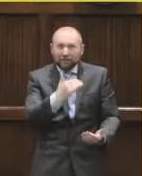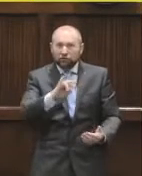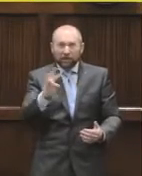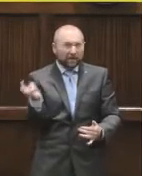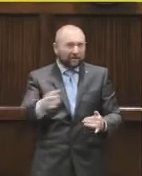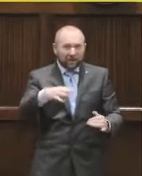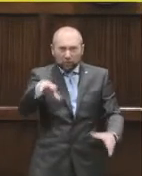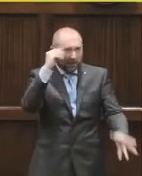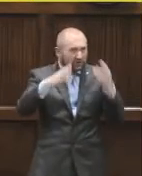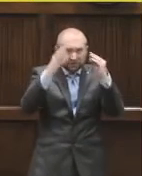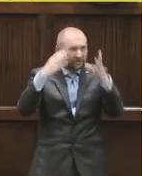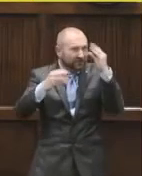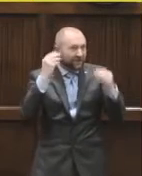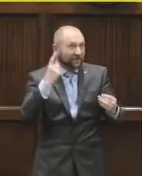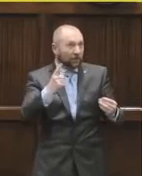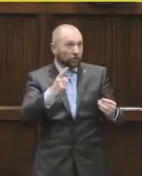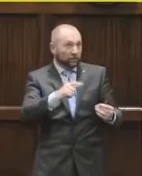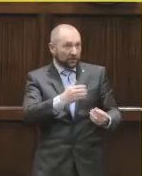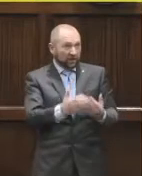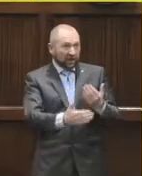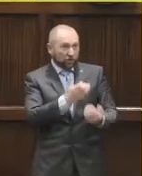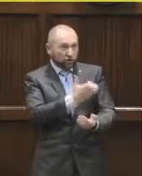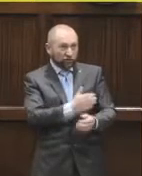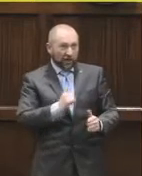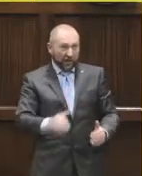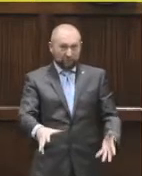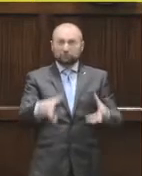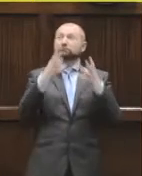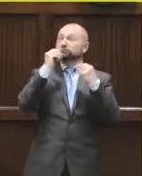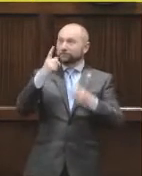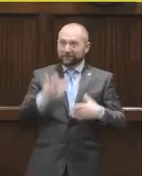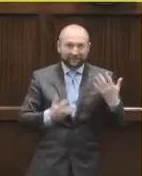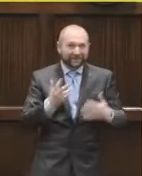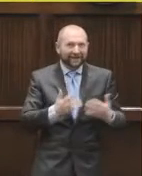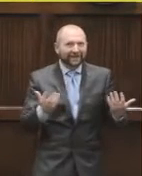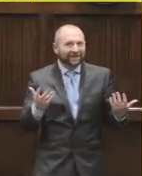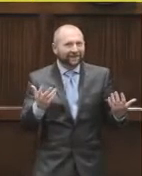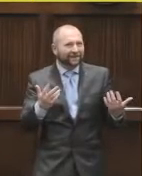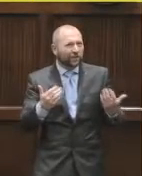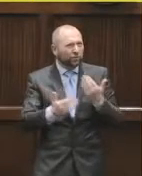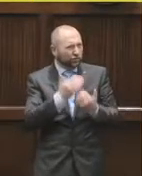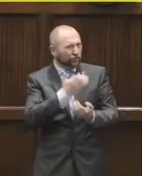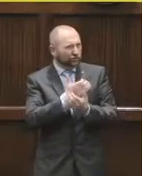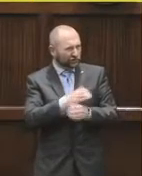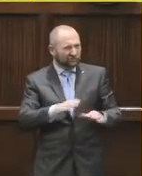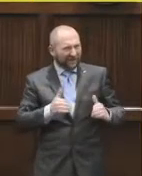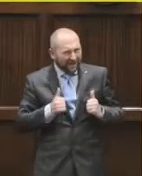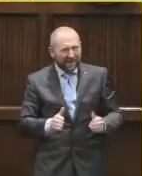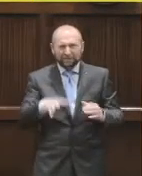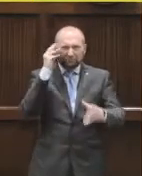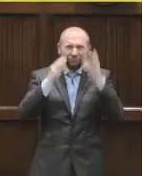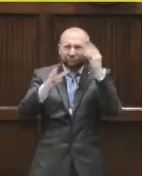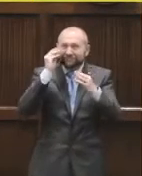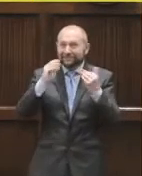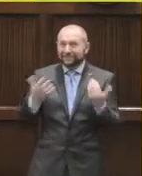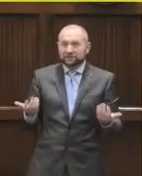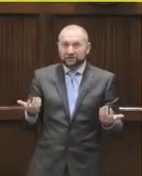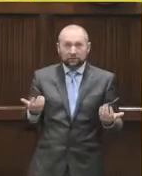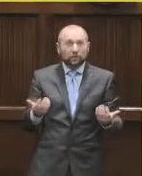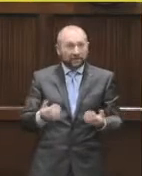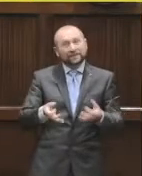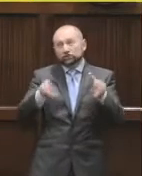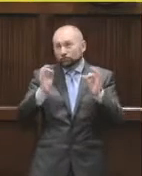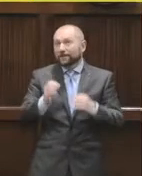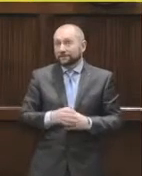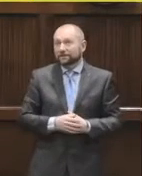how to sign, we can what a young child takes in. It's great, and I think, Minister, first of all,